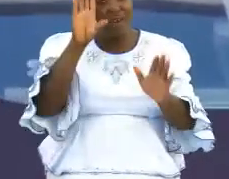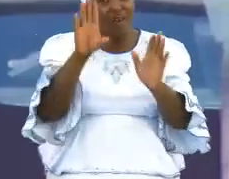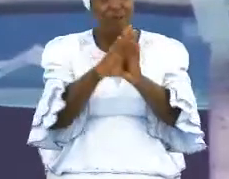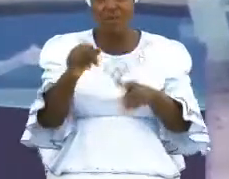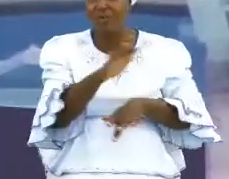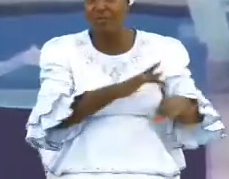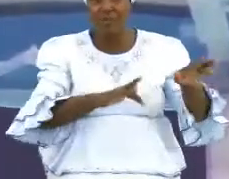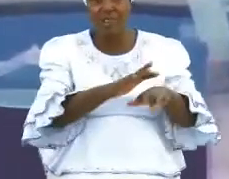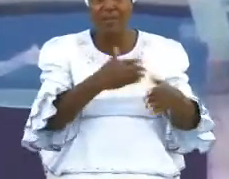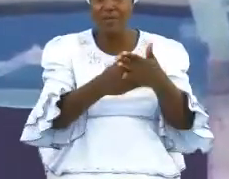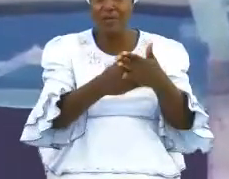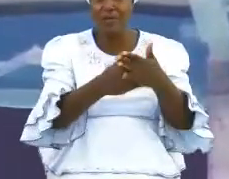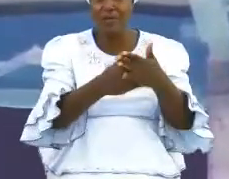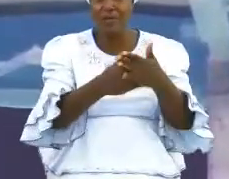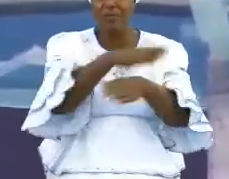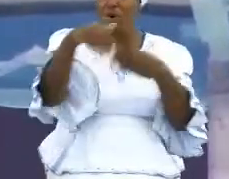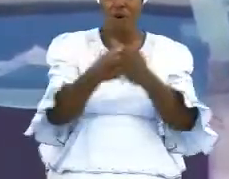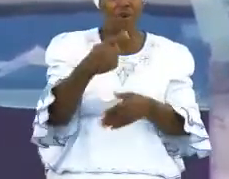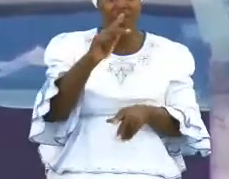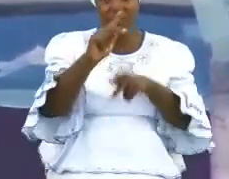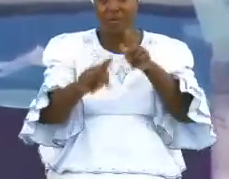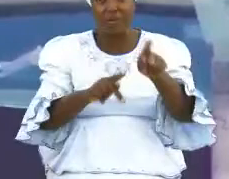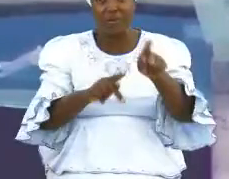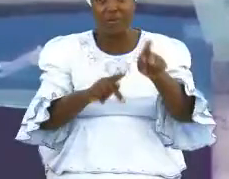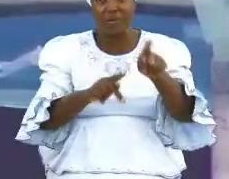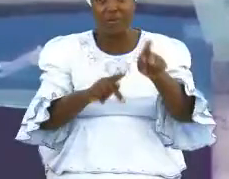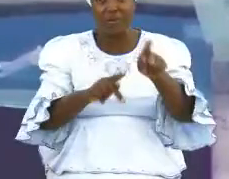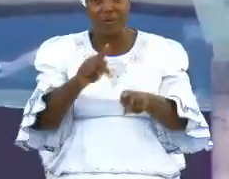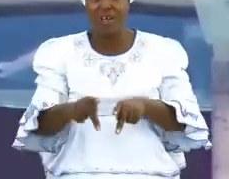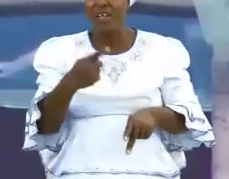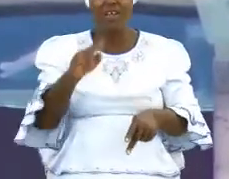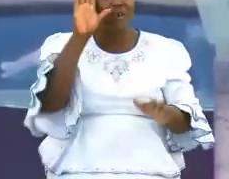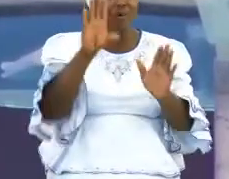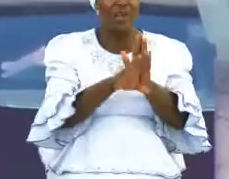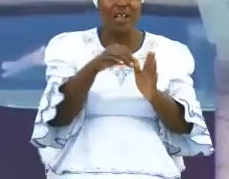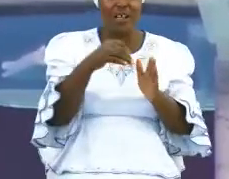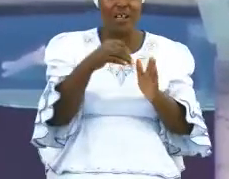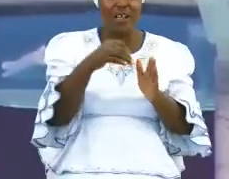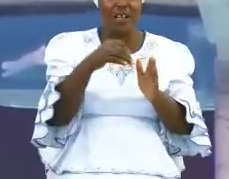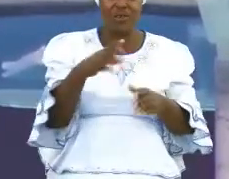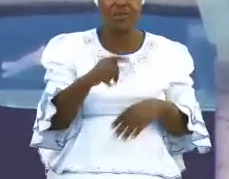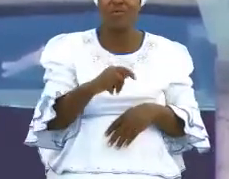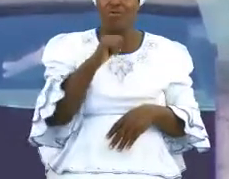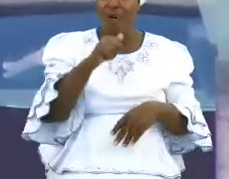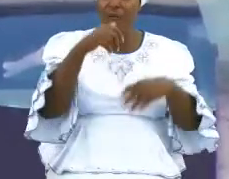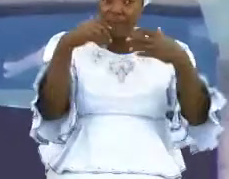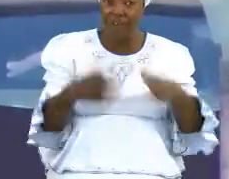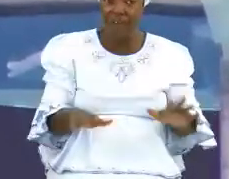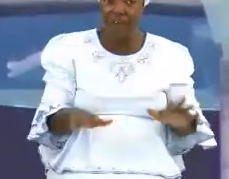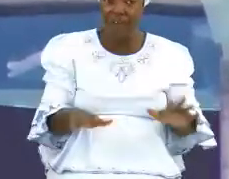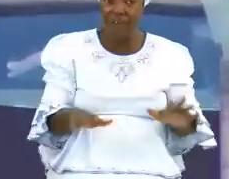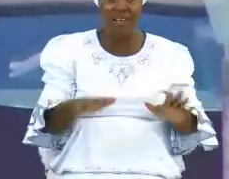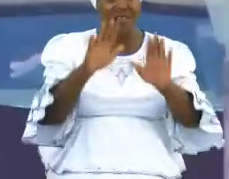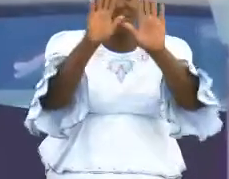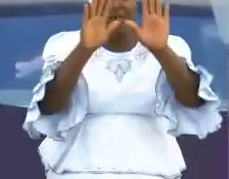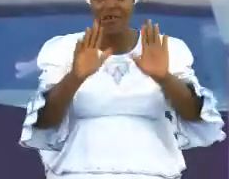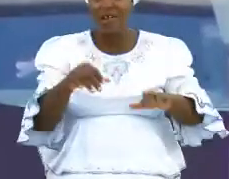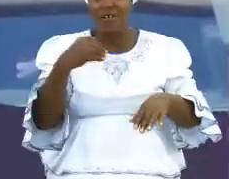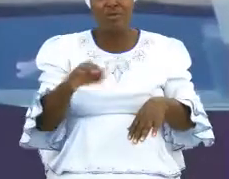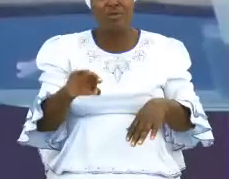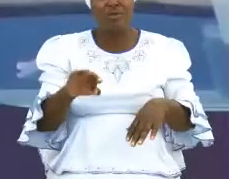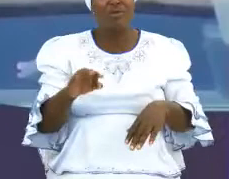before all the people, a covenant of the inexhaustible marvels of God